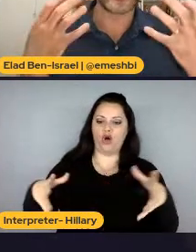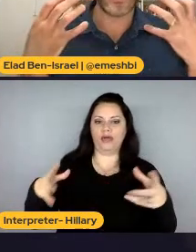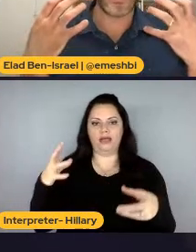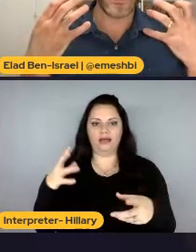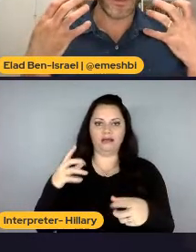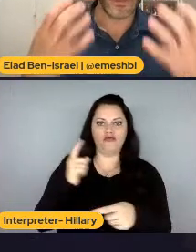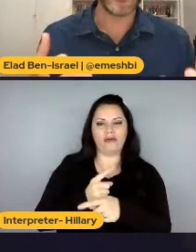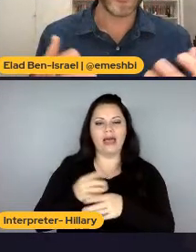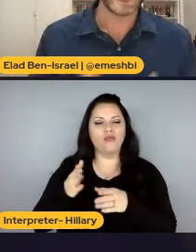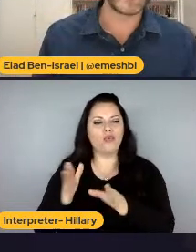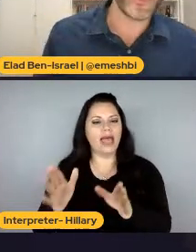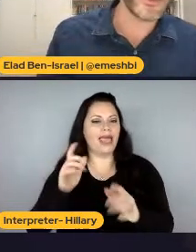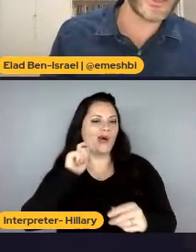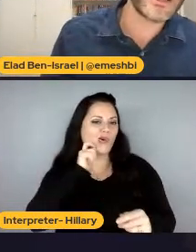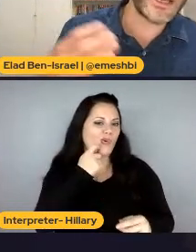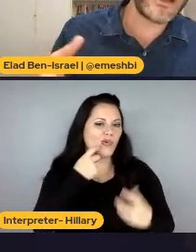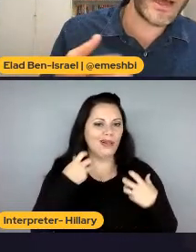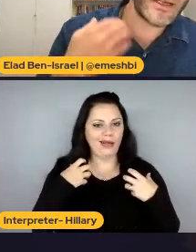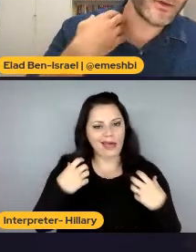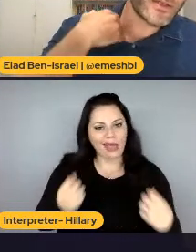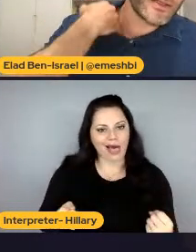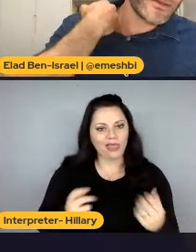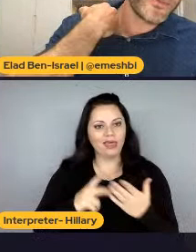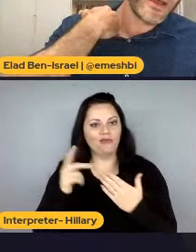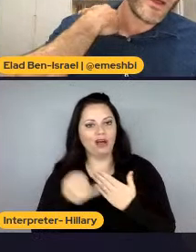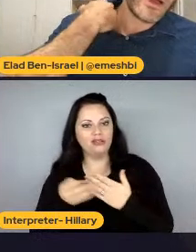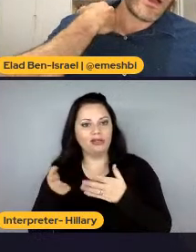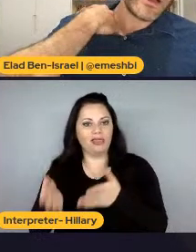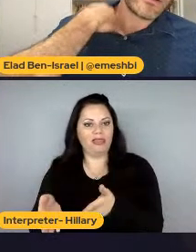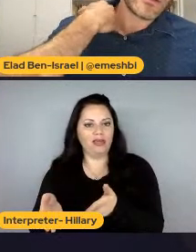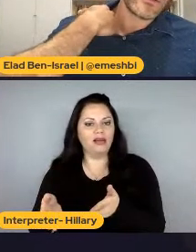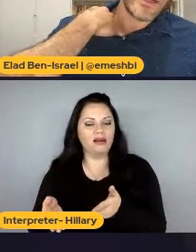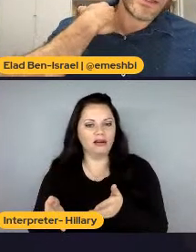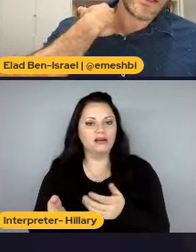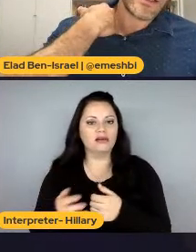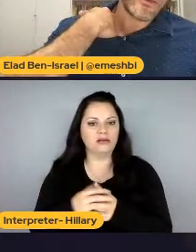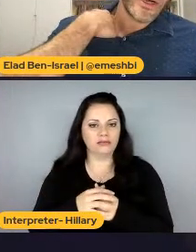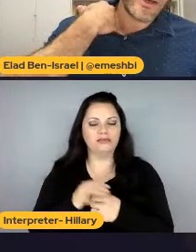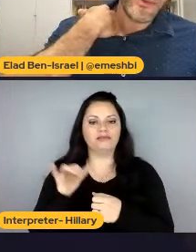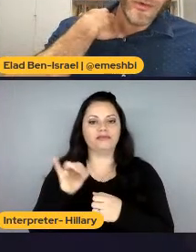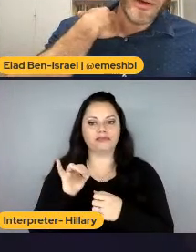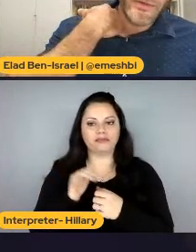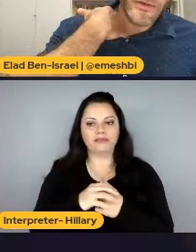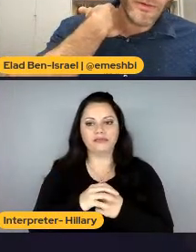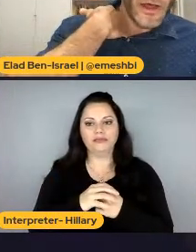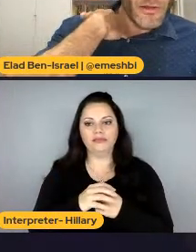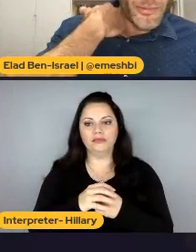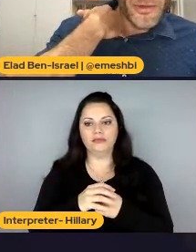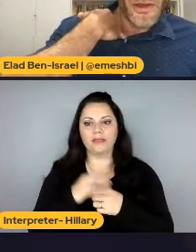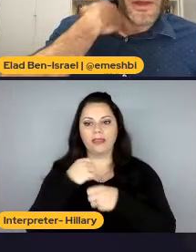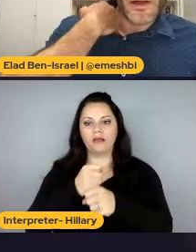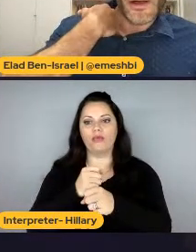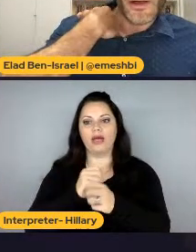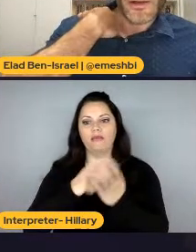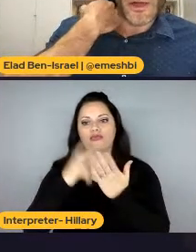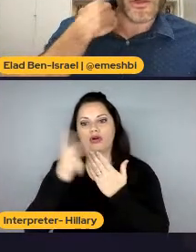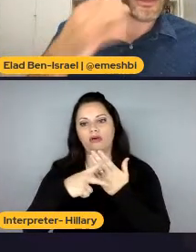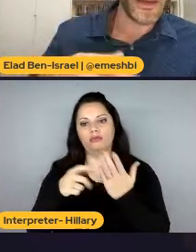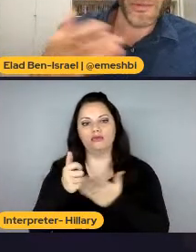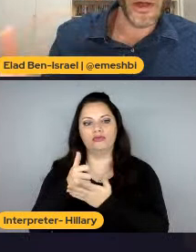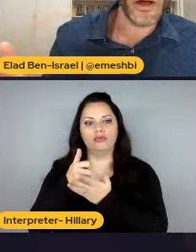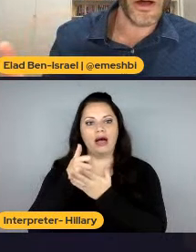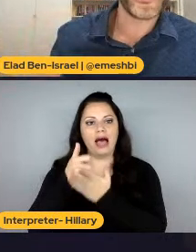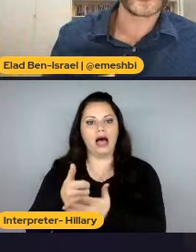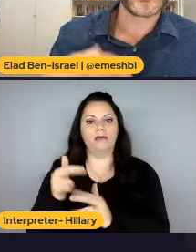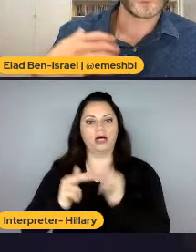cool and healthy projects in that ecosystem. So basically creating a program to help